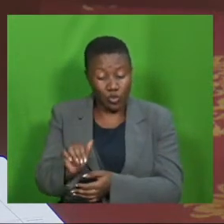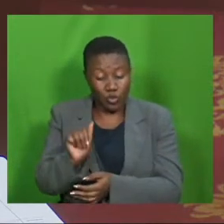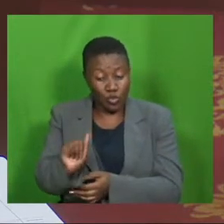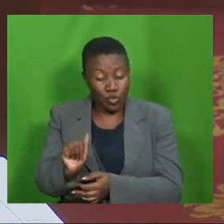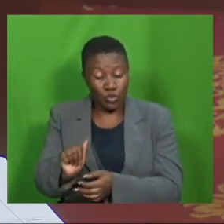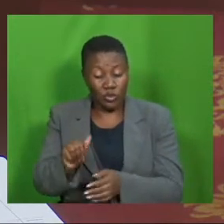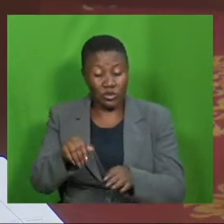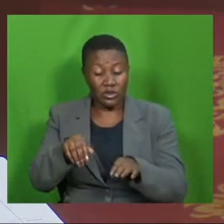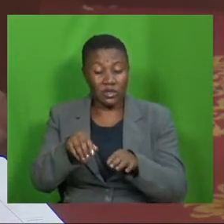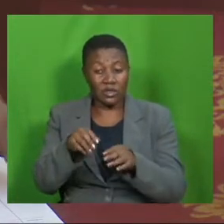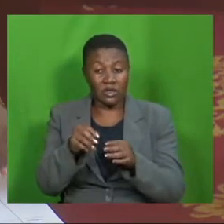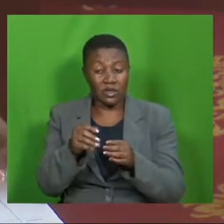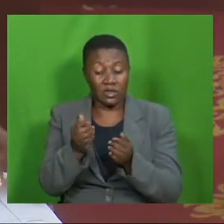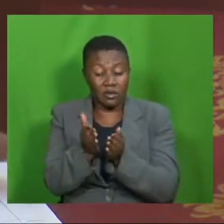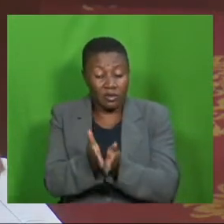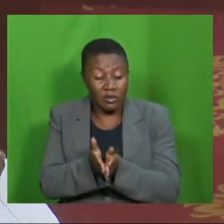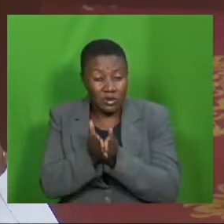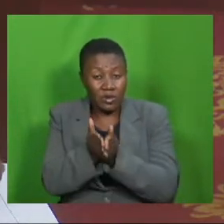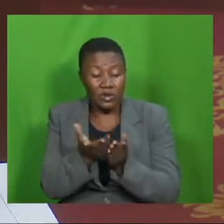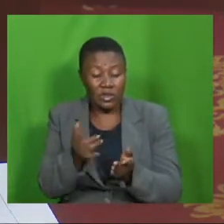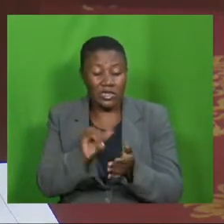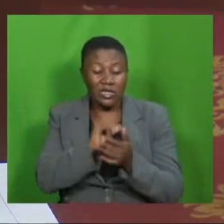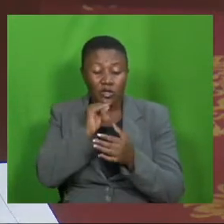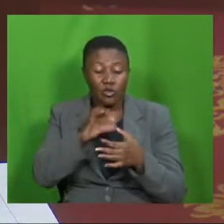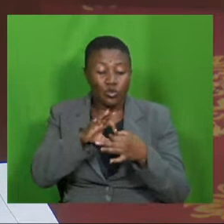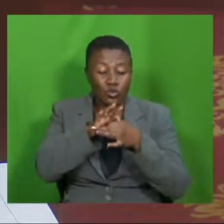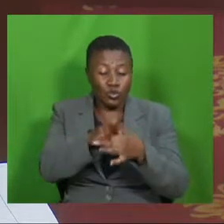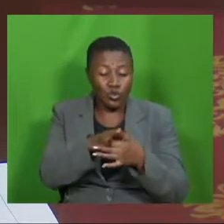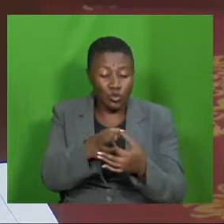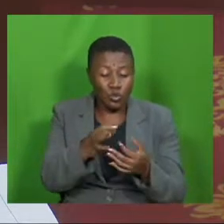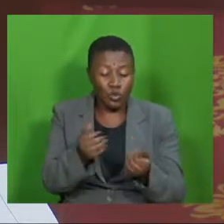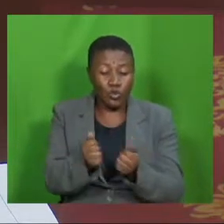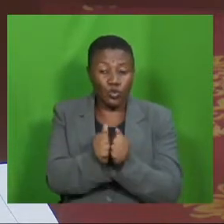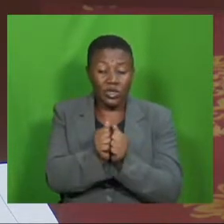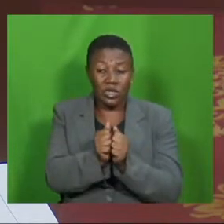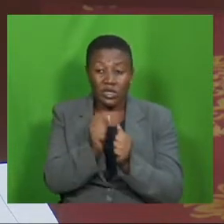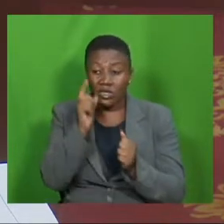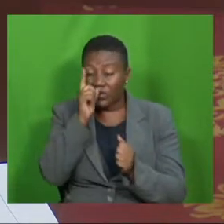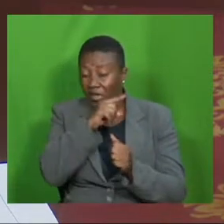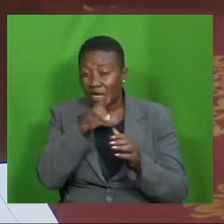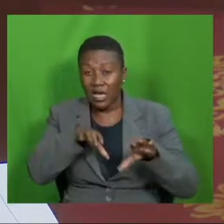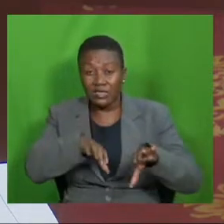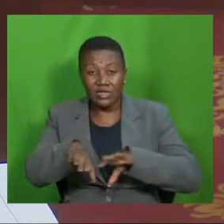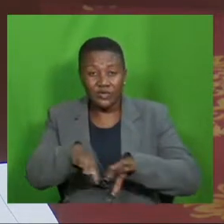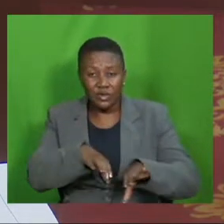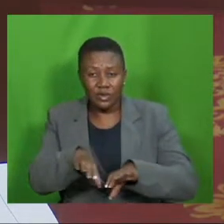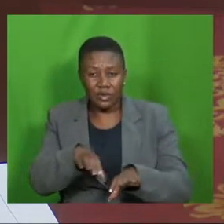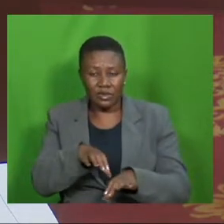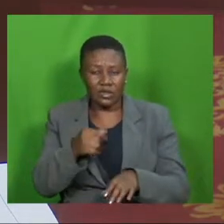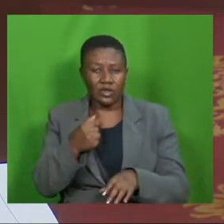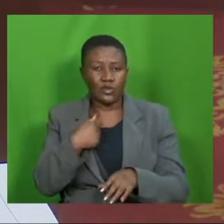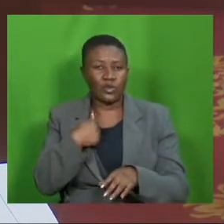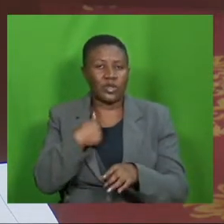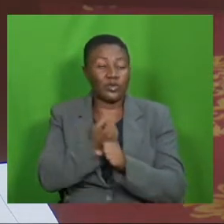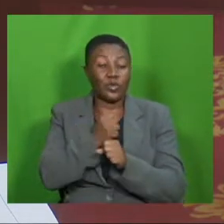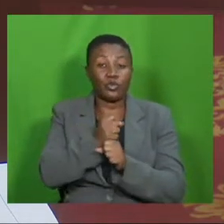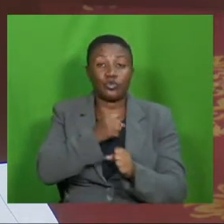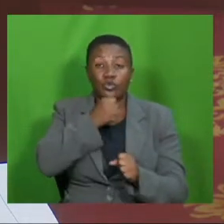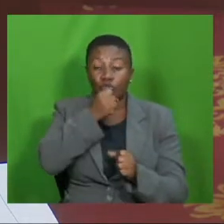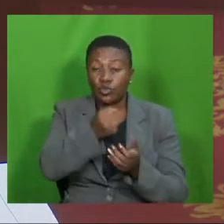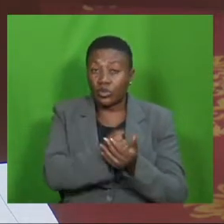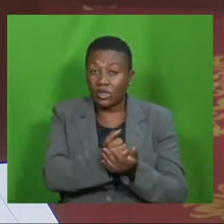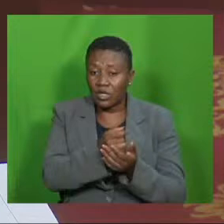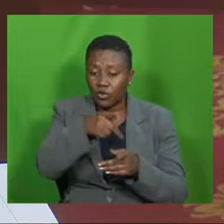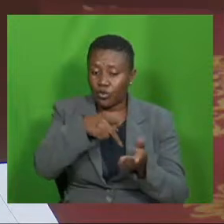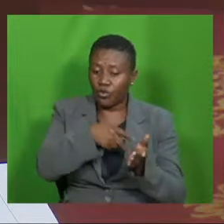engaged in illegal activities, their infractions, we made sure that they paid the fines before they were